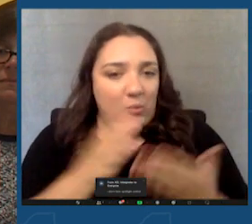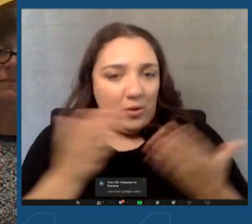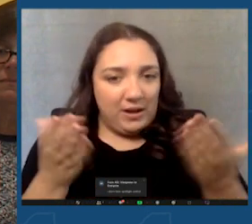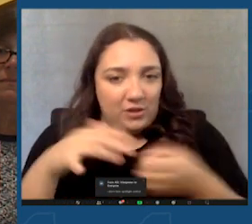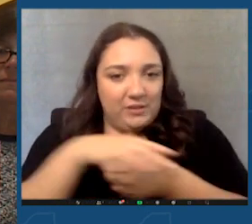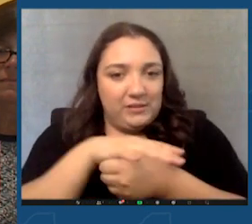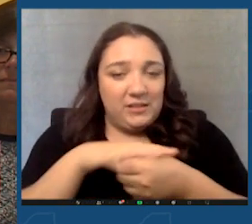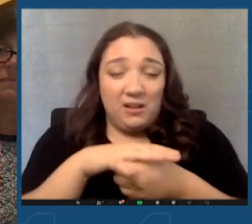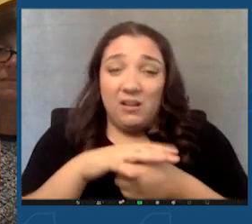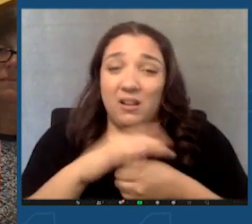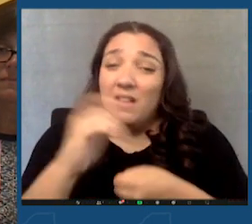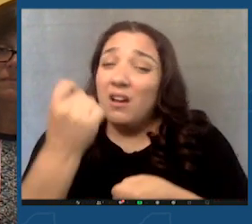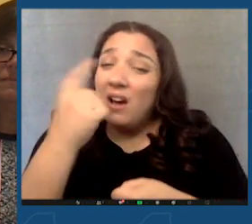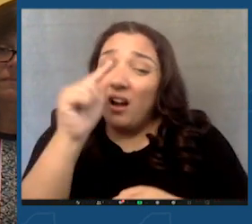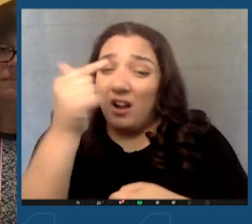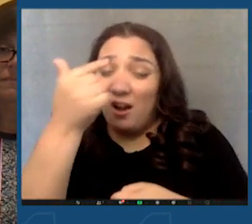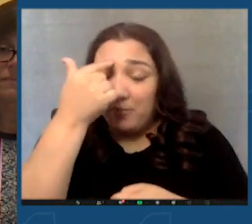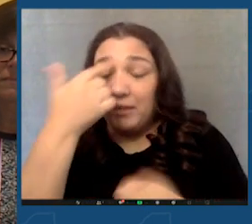is hard.